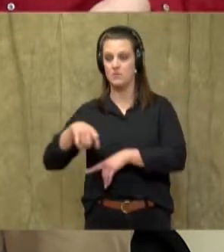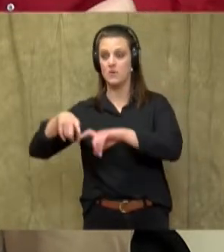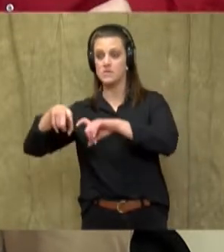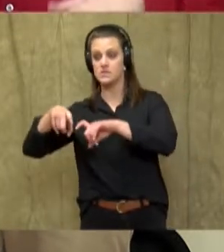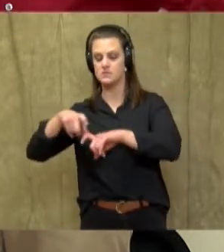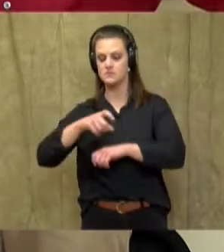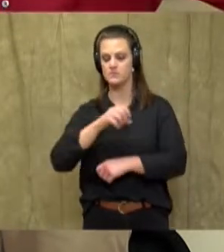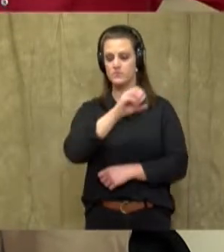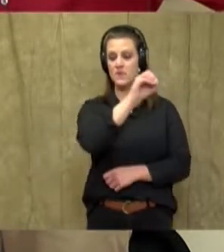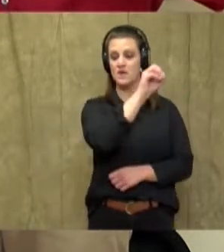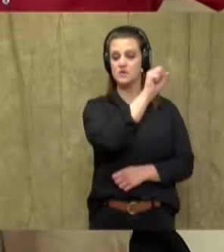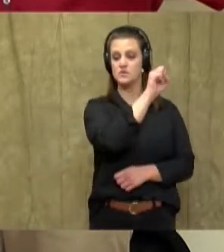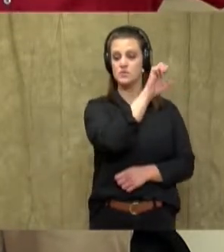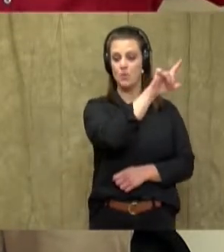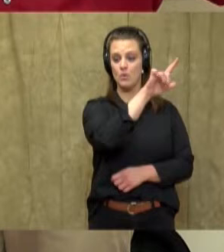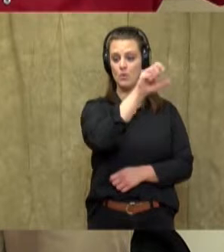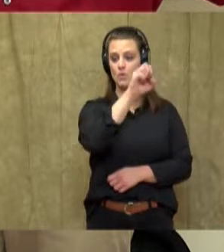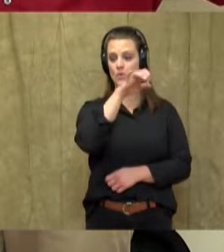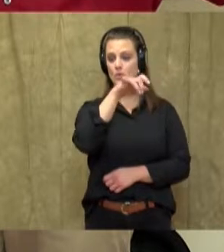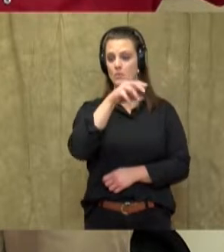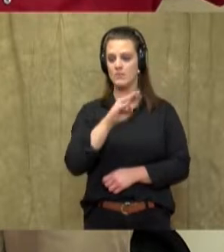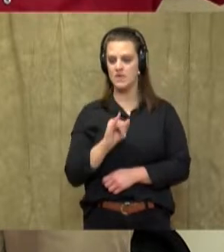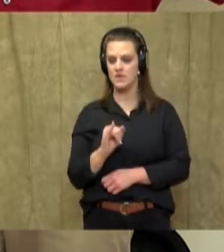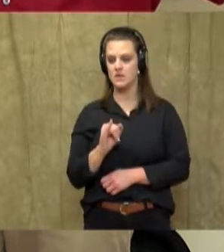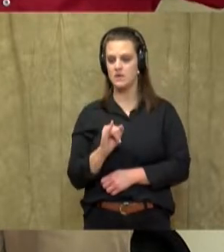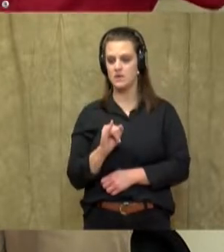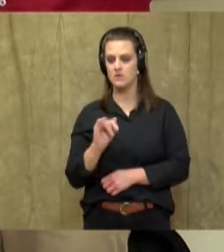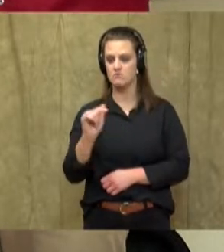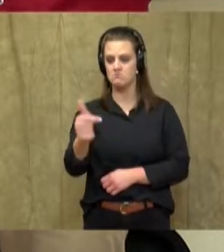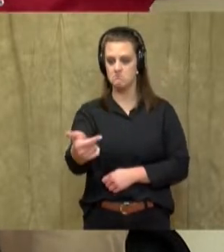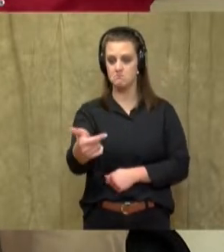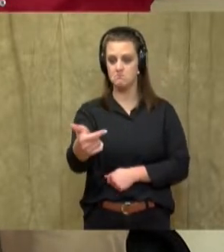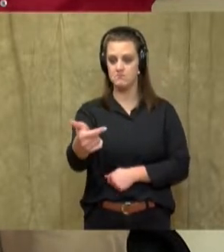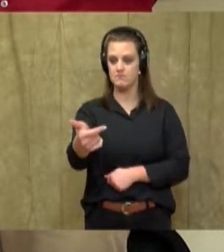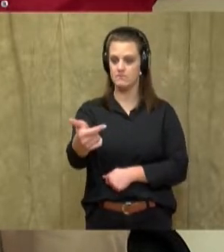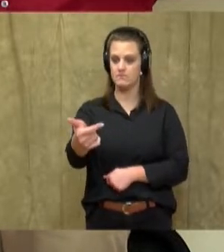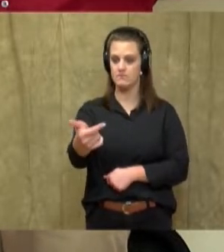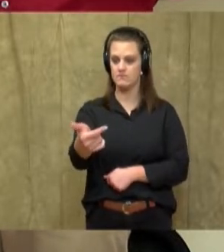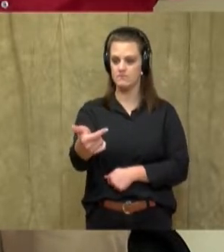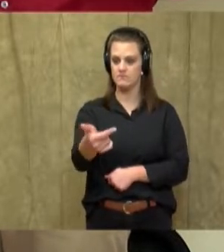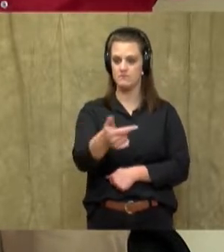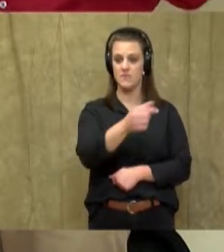me. So, so, me.